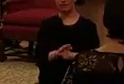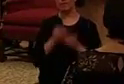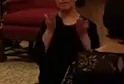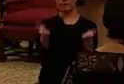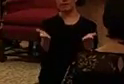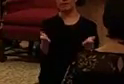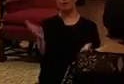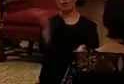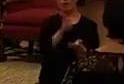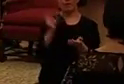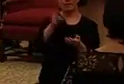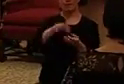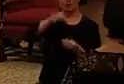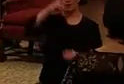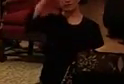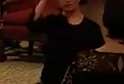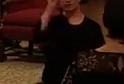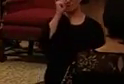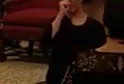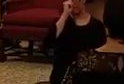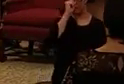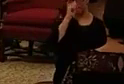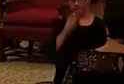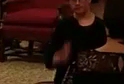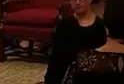gift of the Holy Ghost.